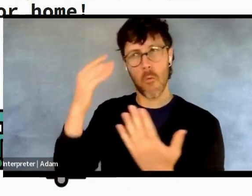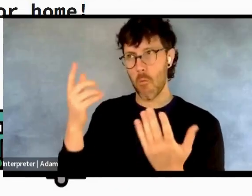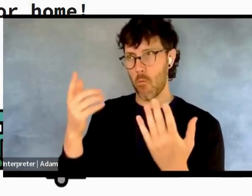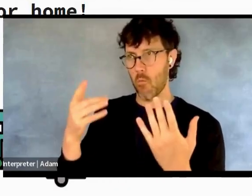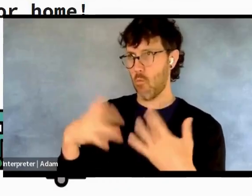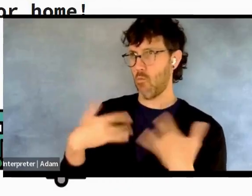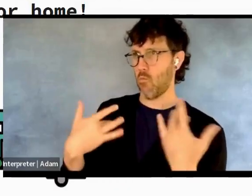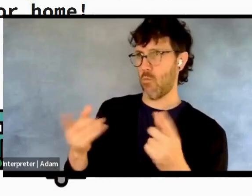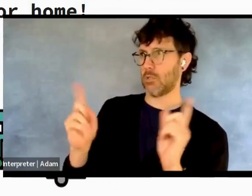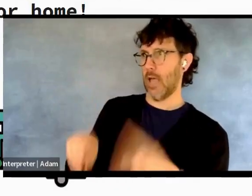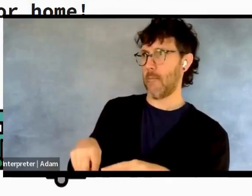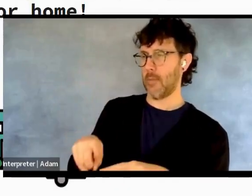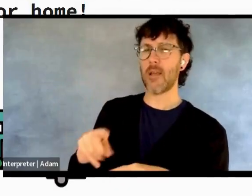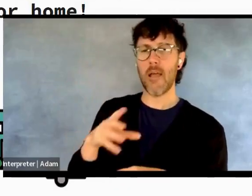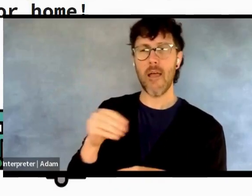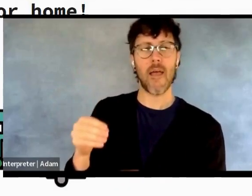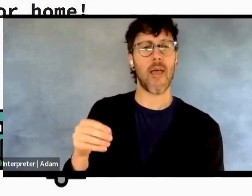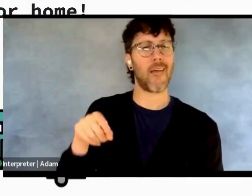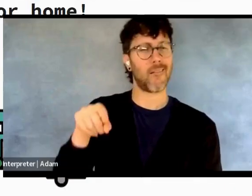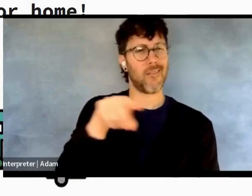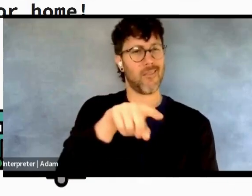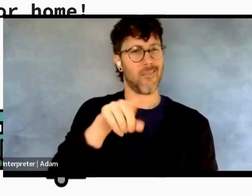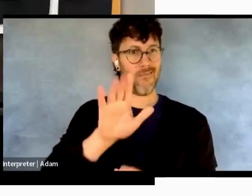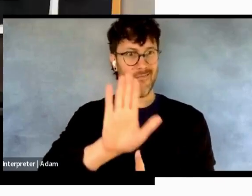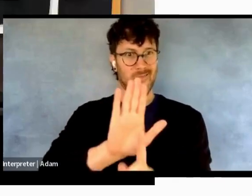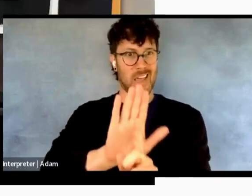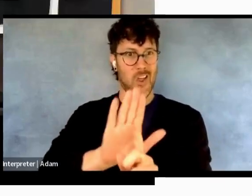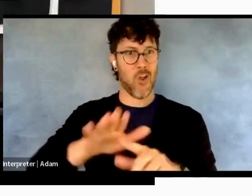happening and to reduce that anxiety.